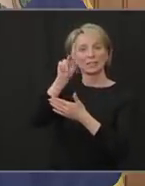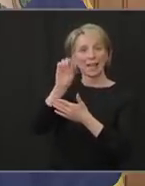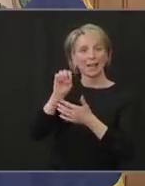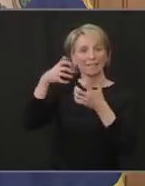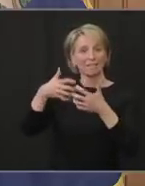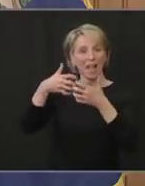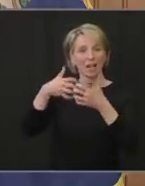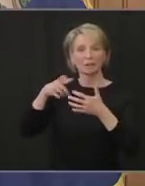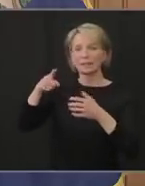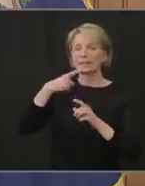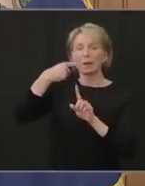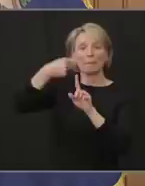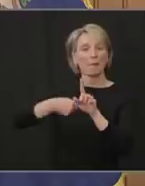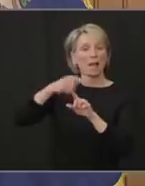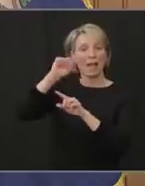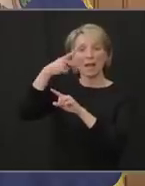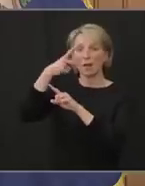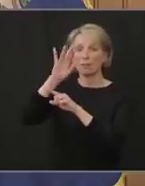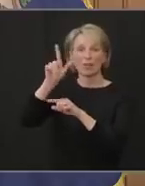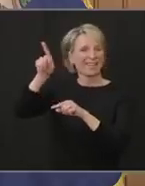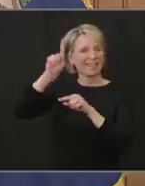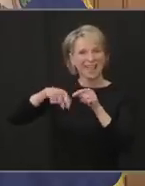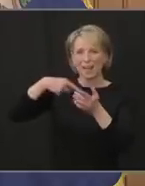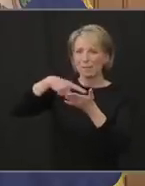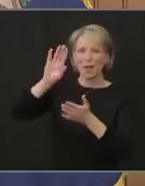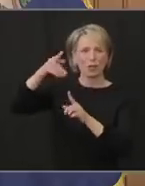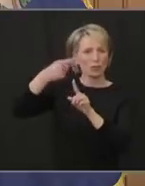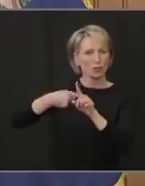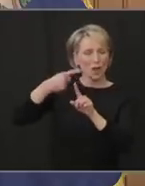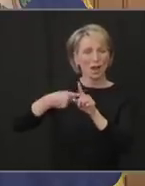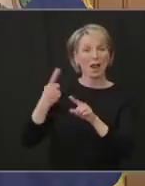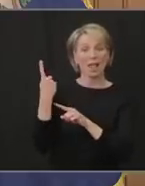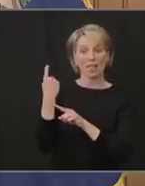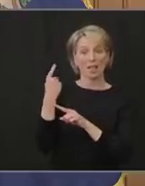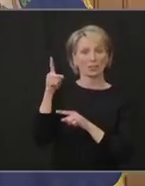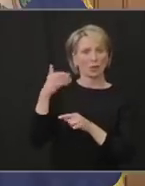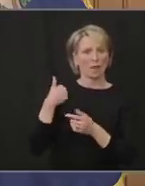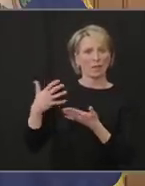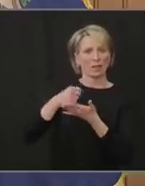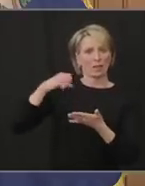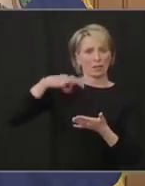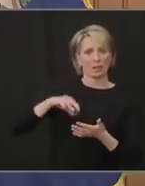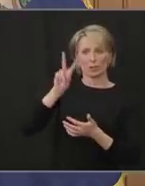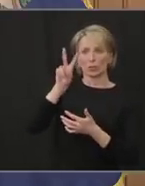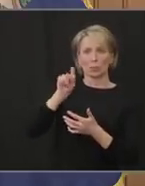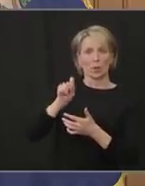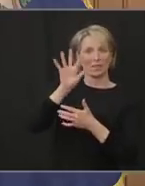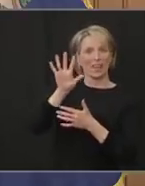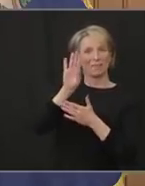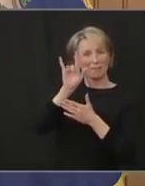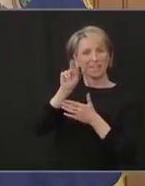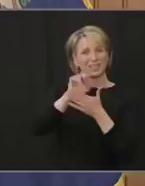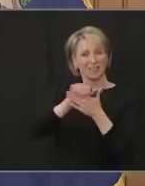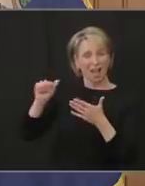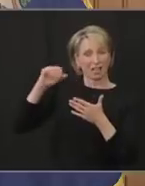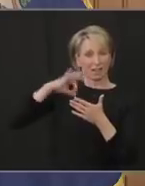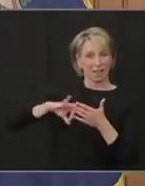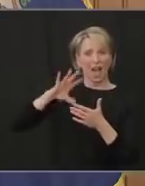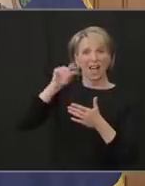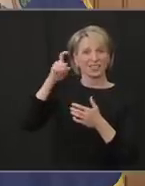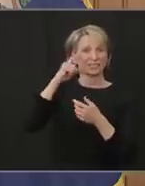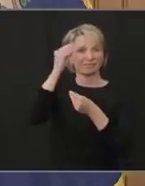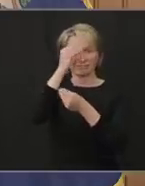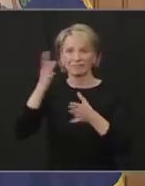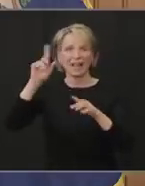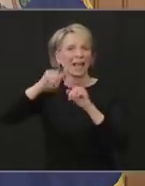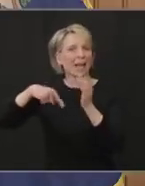rent for the month of April. They made $2.5 billion last year alone in revenue, and they can't even pay their rent for the month of April. New York State